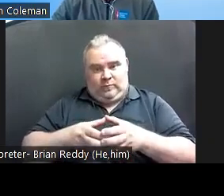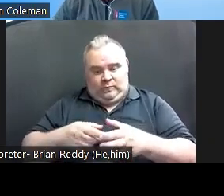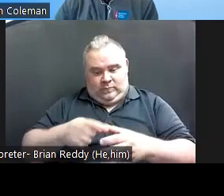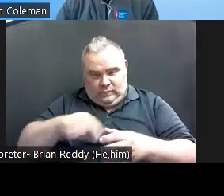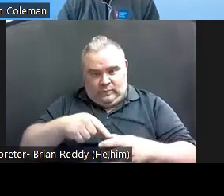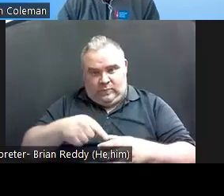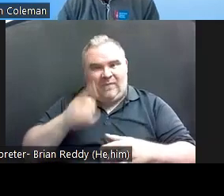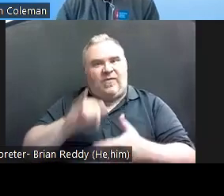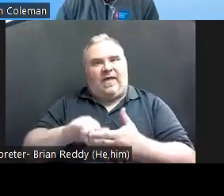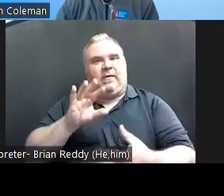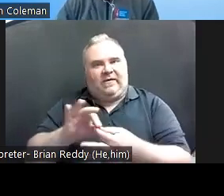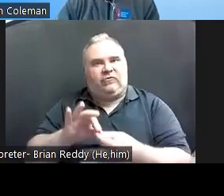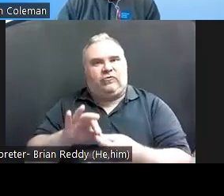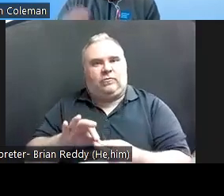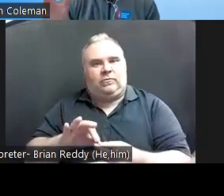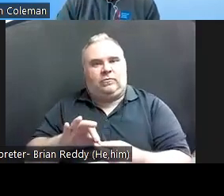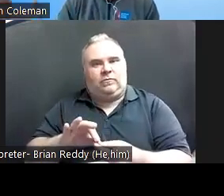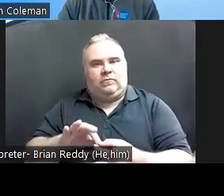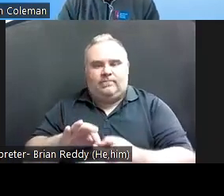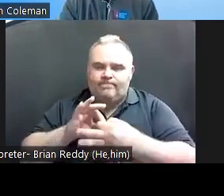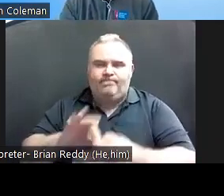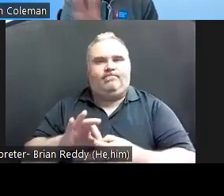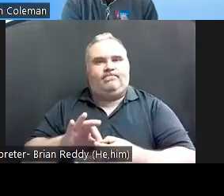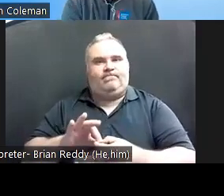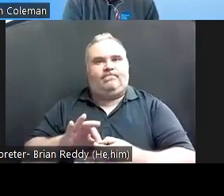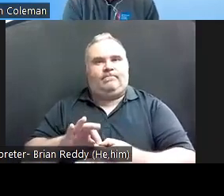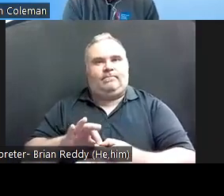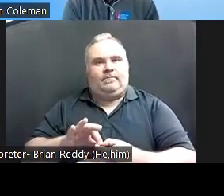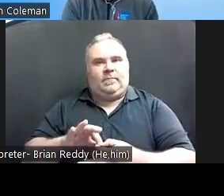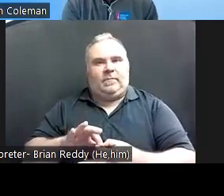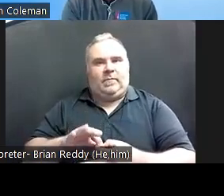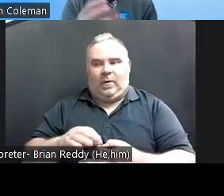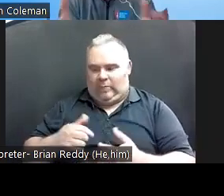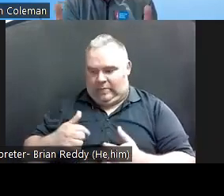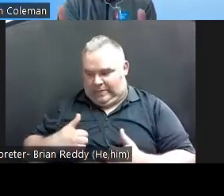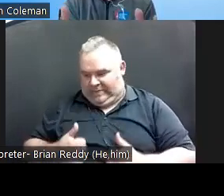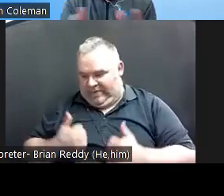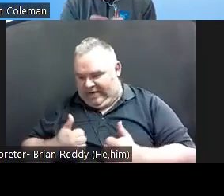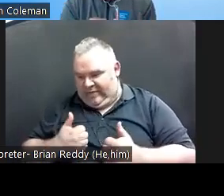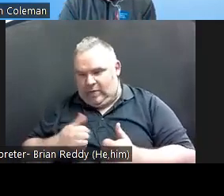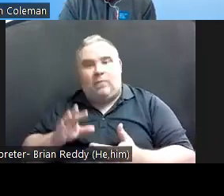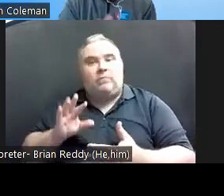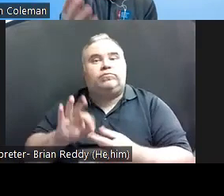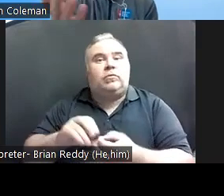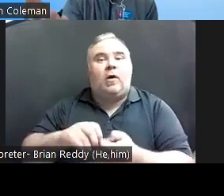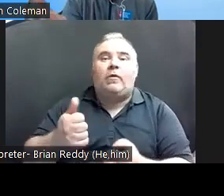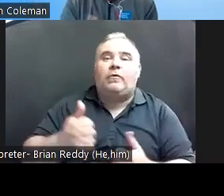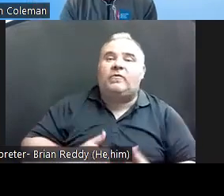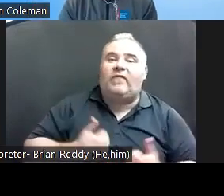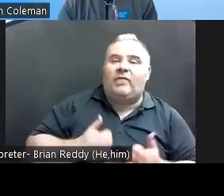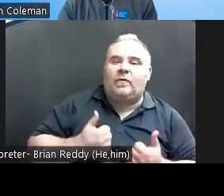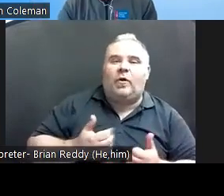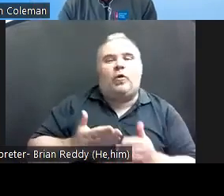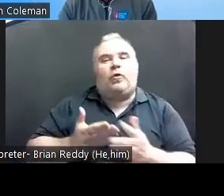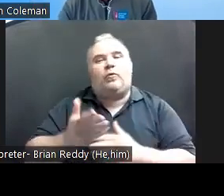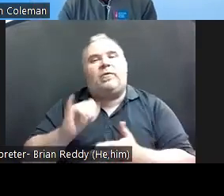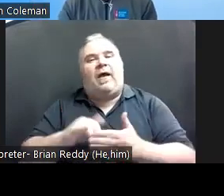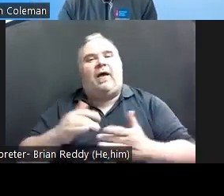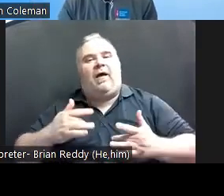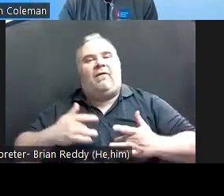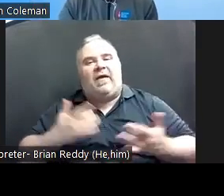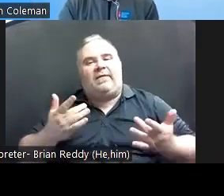community connection side of things, you know, to connect them to other survivors through our event portfolio, such as the Relay for